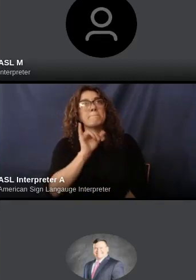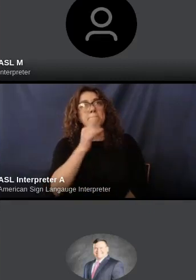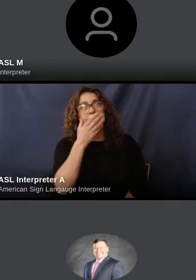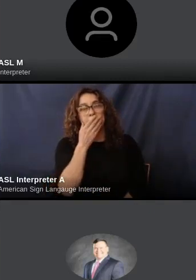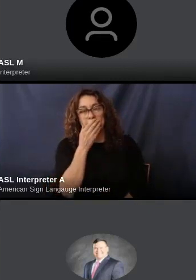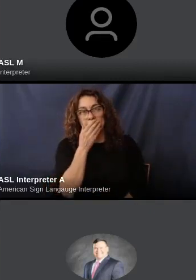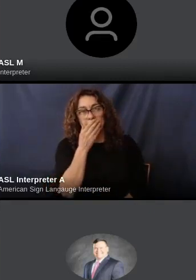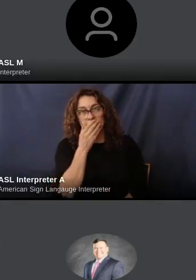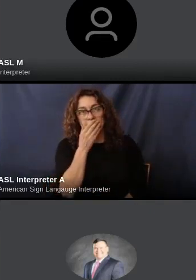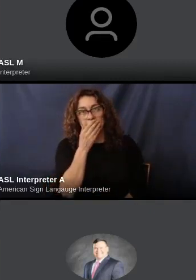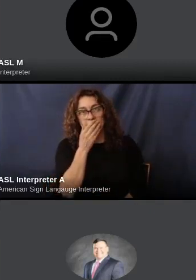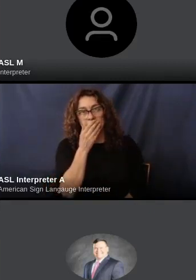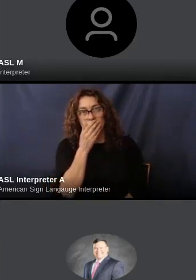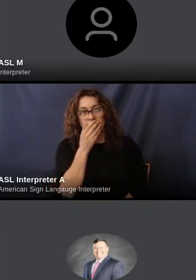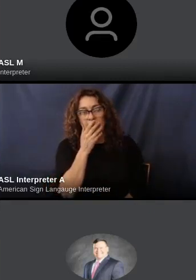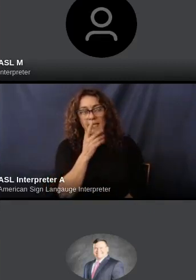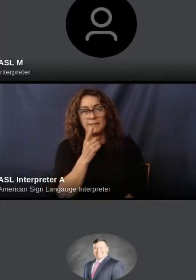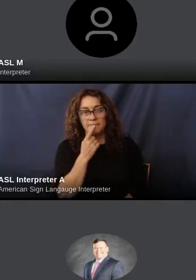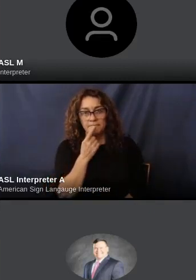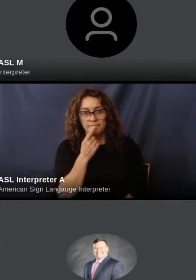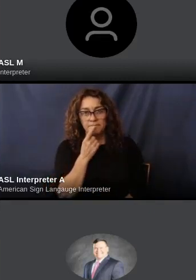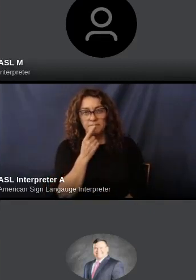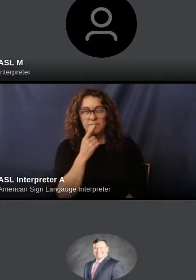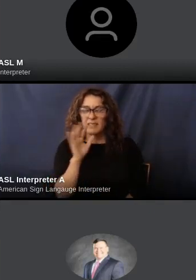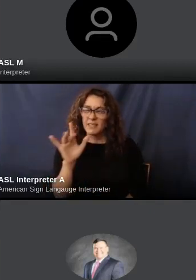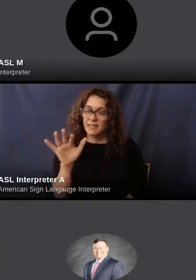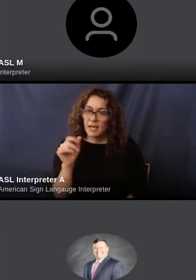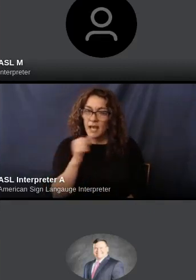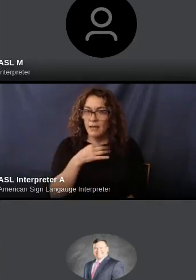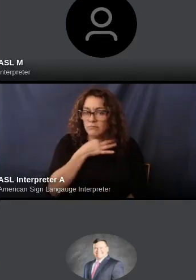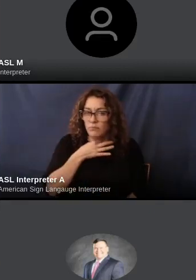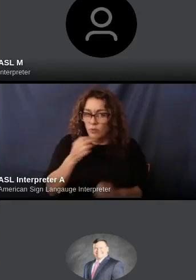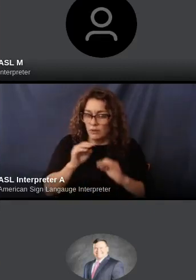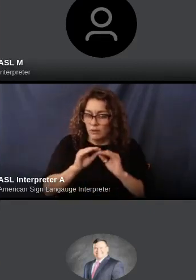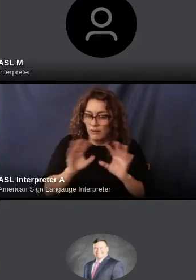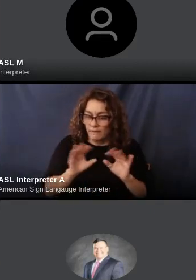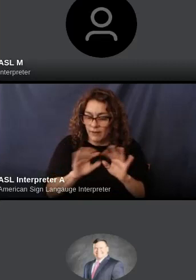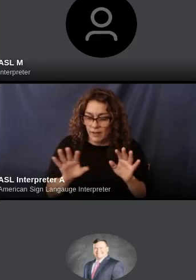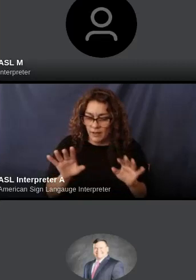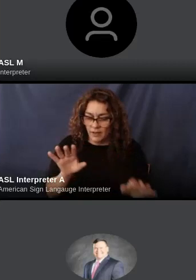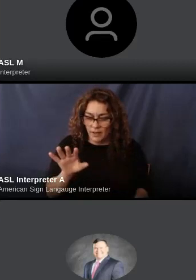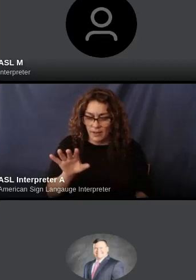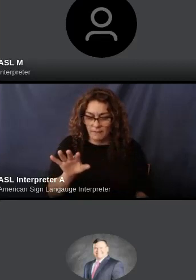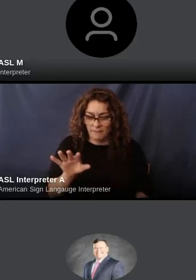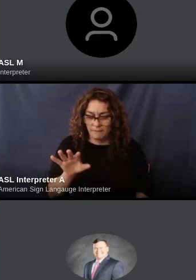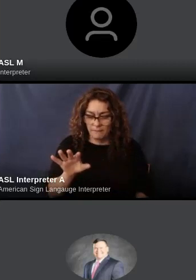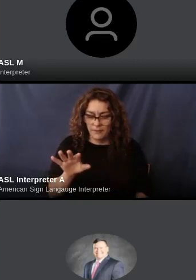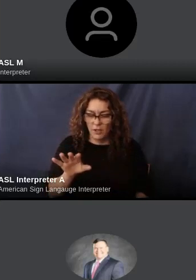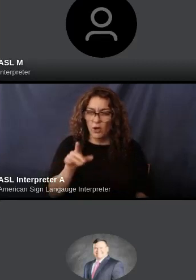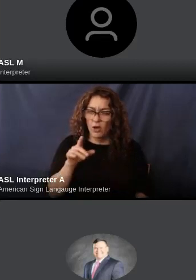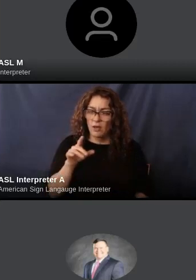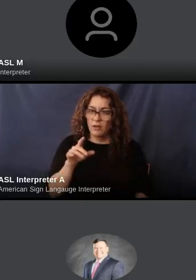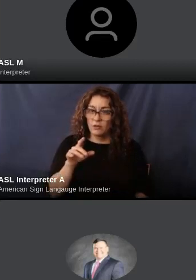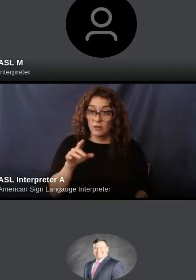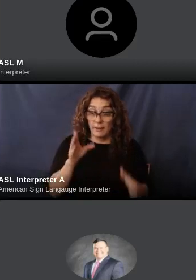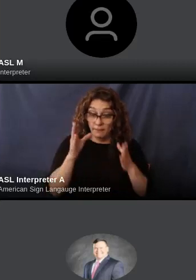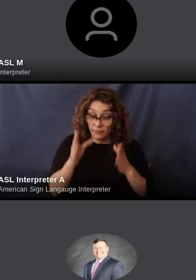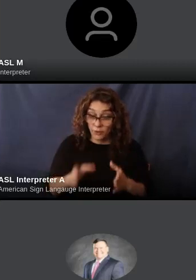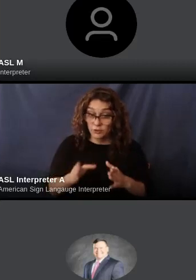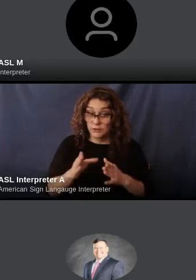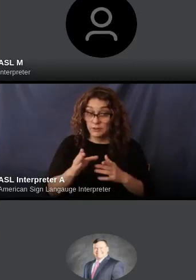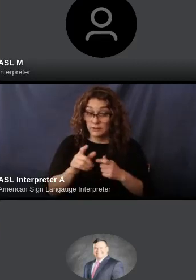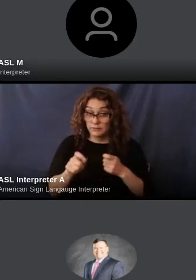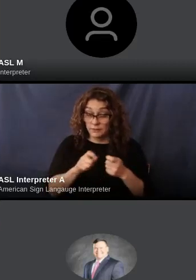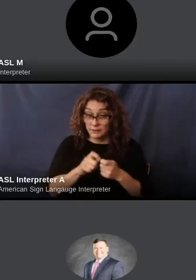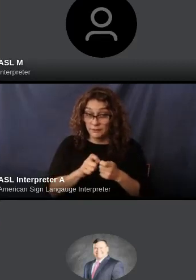Eduardo, if this was already in the question, if you'll verify it for me, or perhaps whoever answered this question can verify it, are they specifically talking